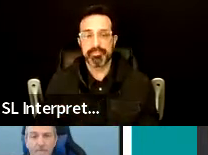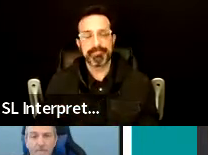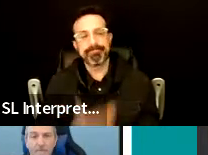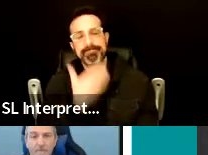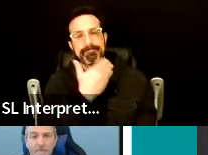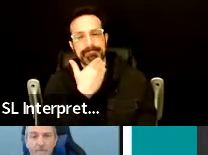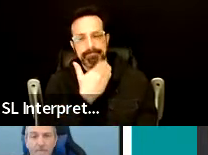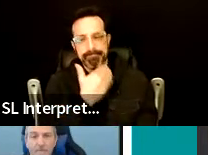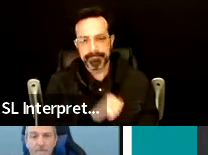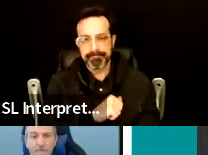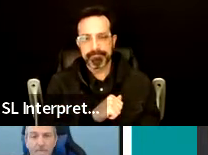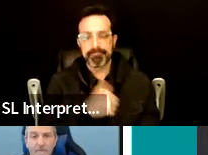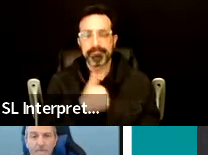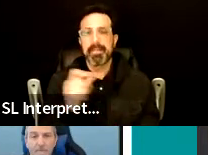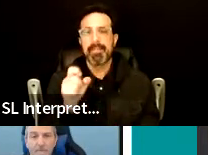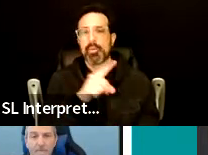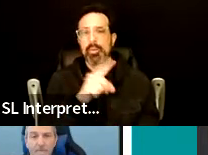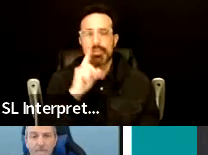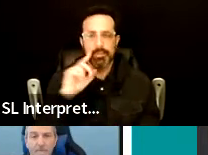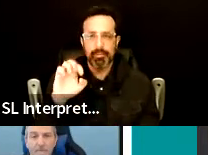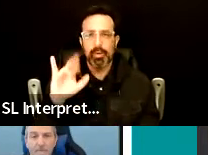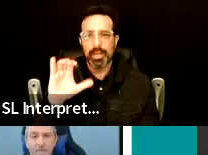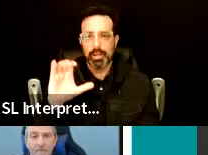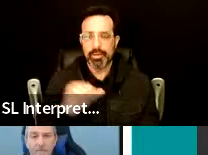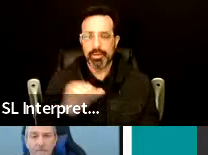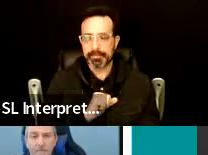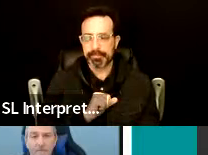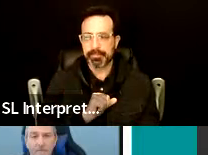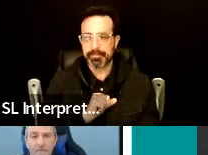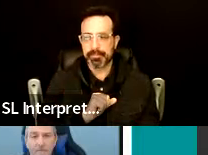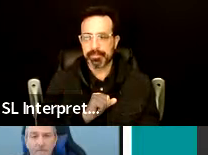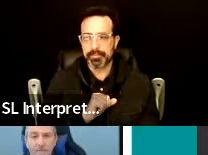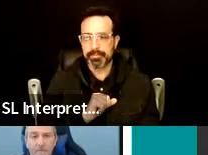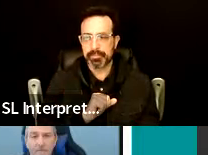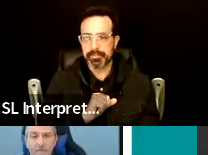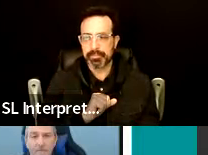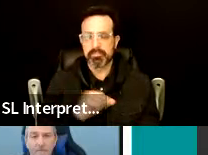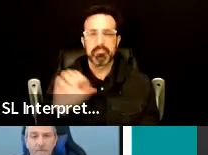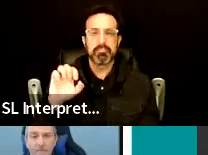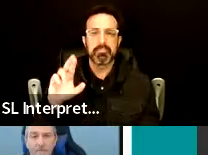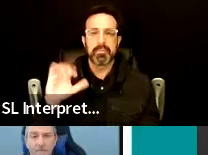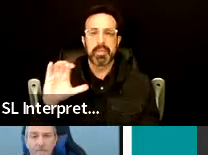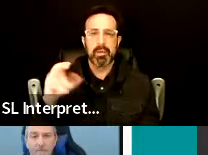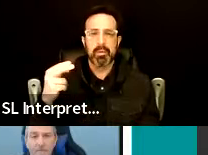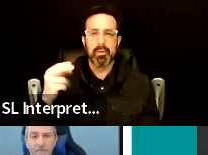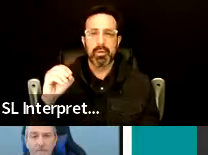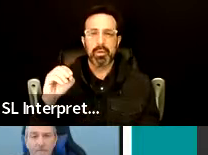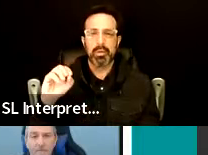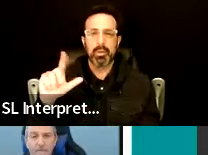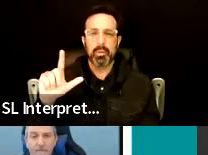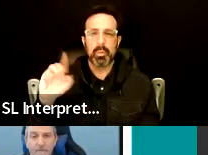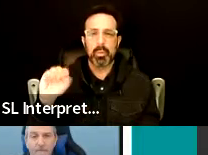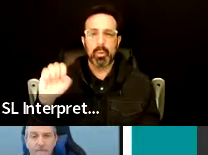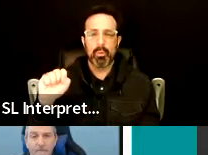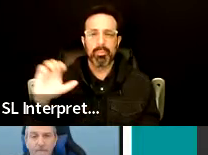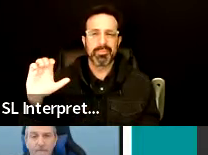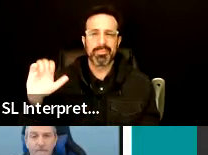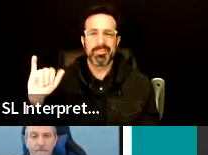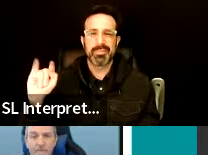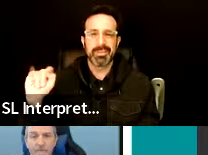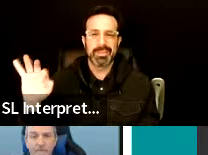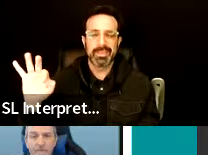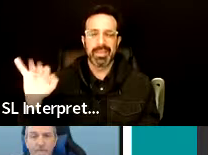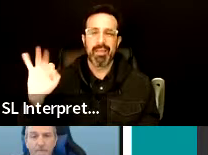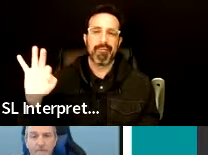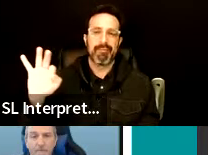We do have a question from Eric. Eric Holmes, City of Vancouver. Just a question relative to the timing of the Bridge